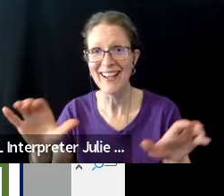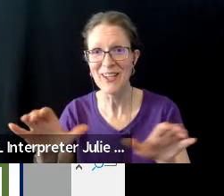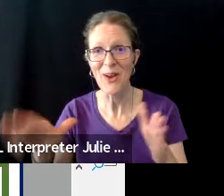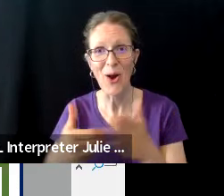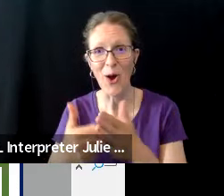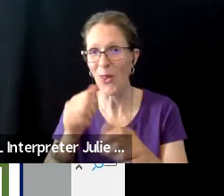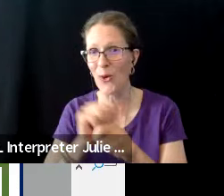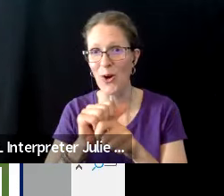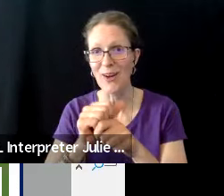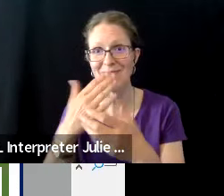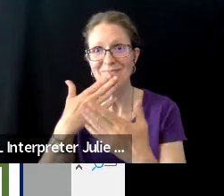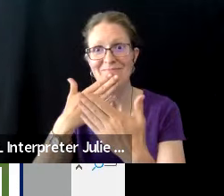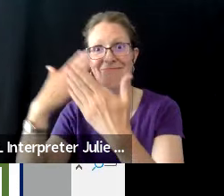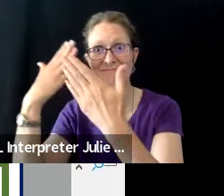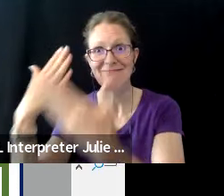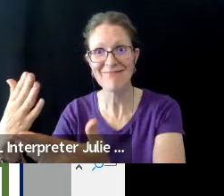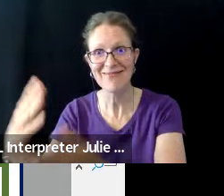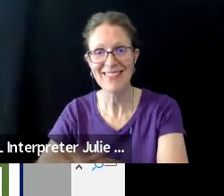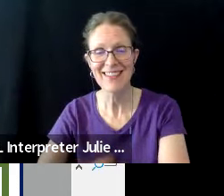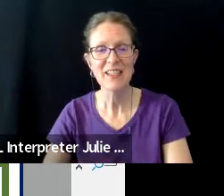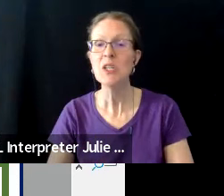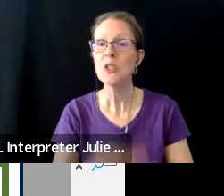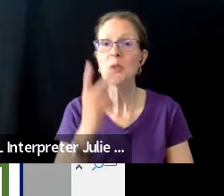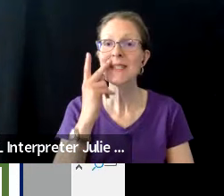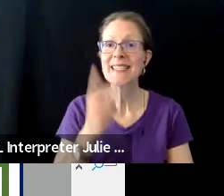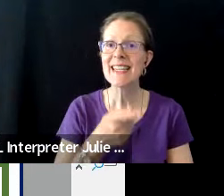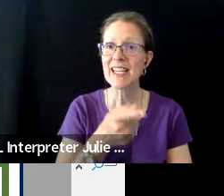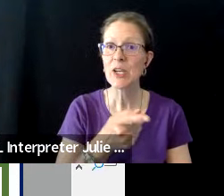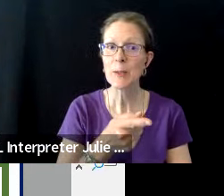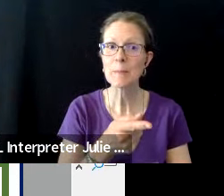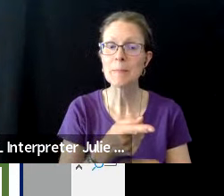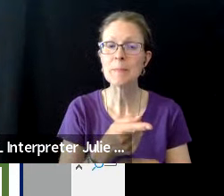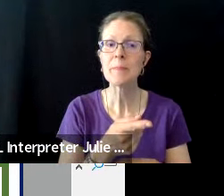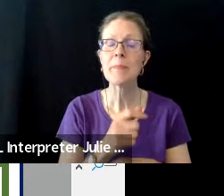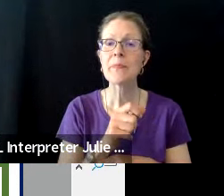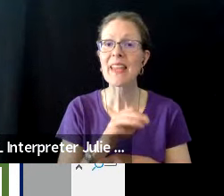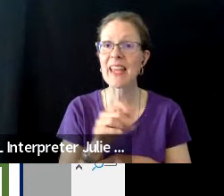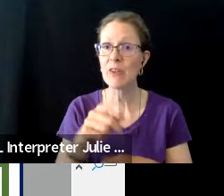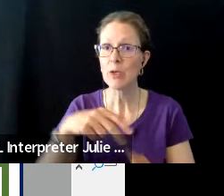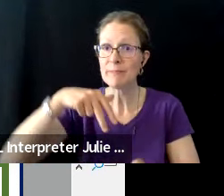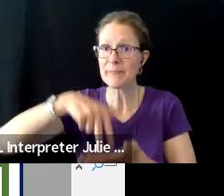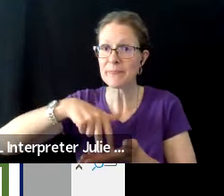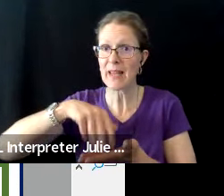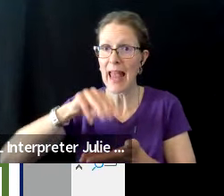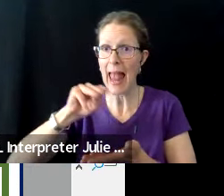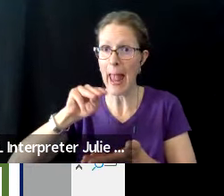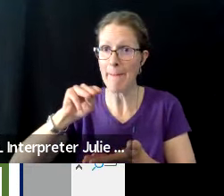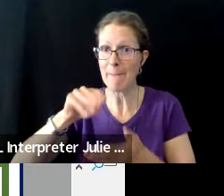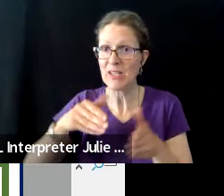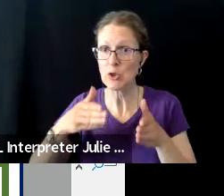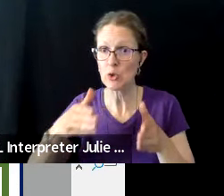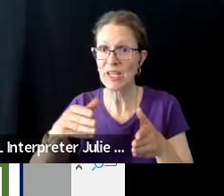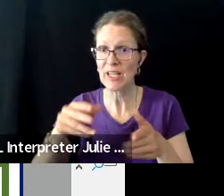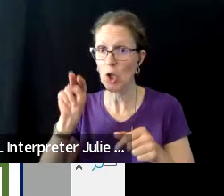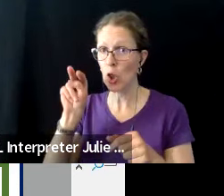can see here, this is the elevation if you were on M Street looking south.